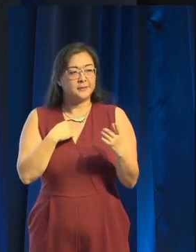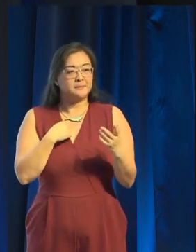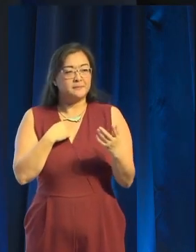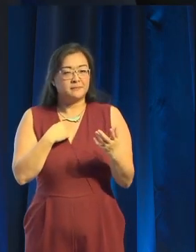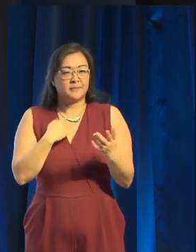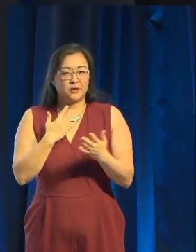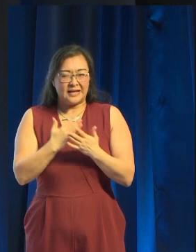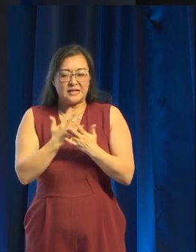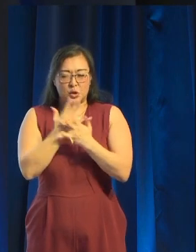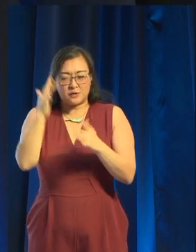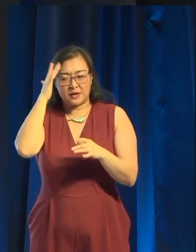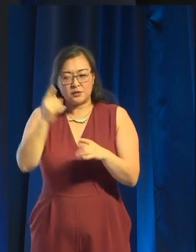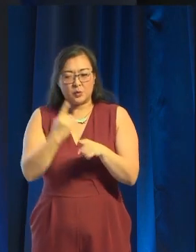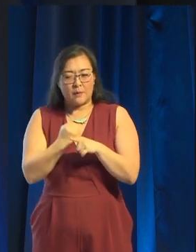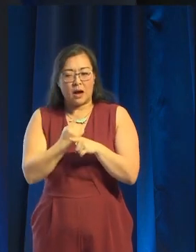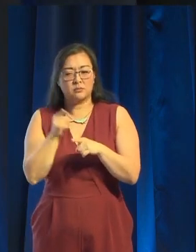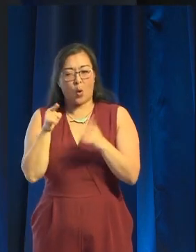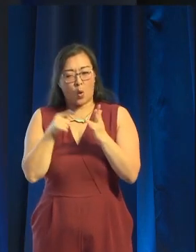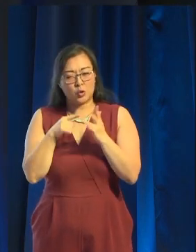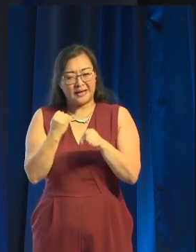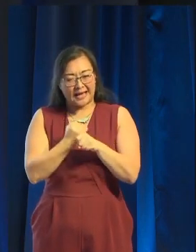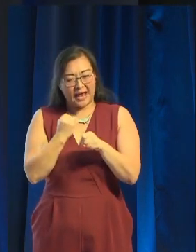raised issues.